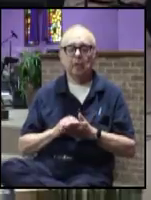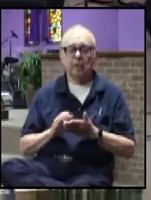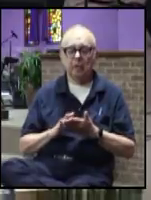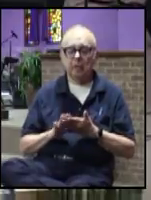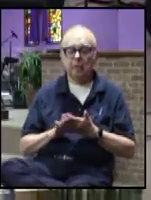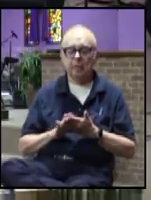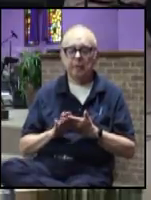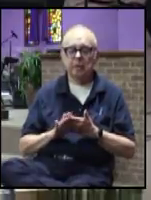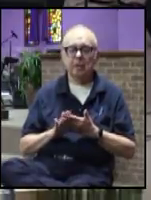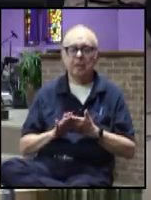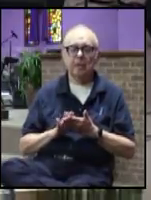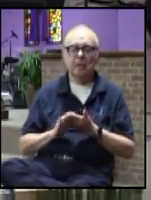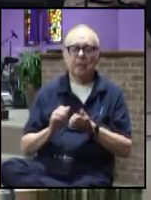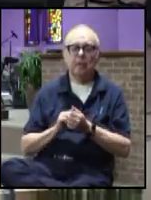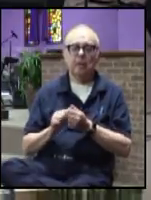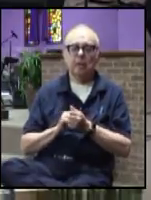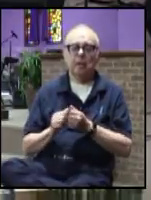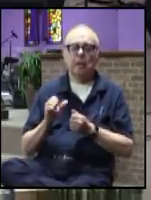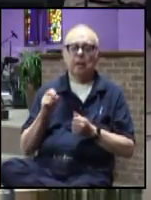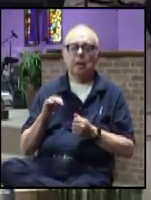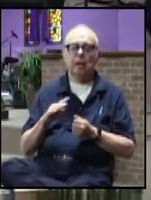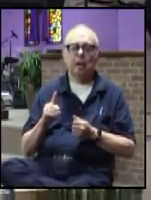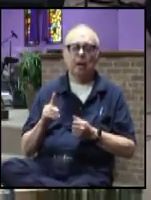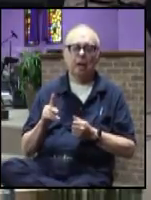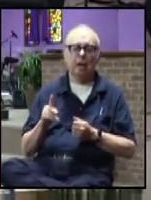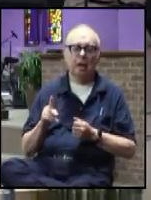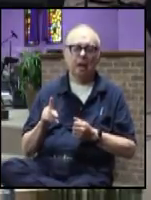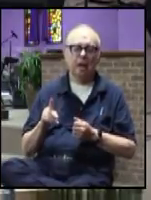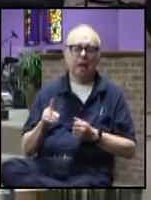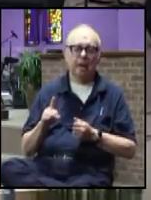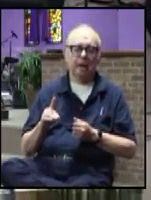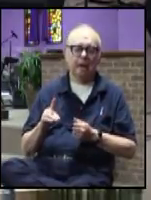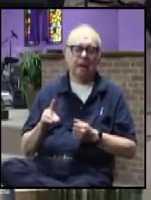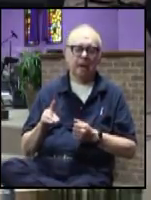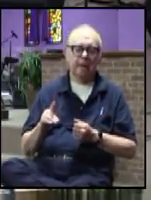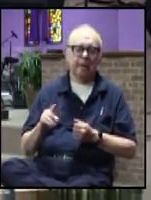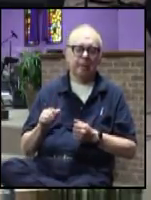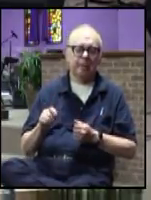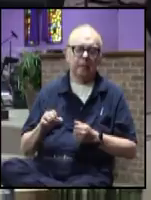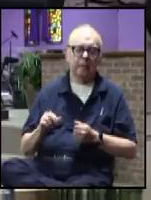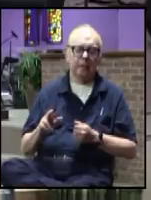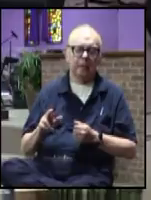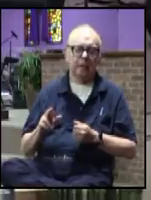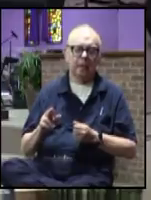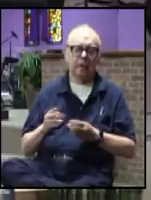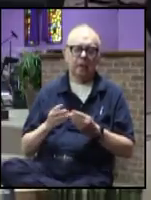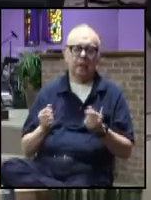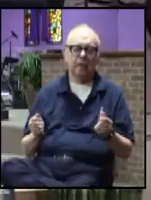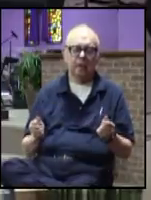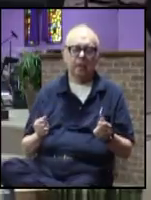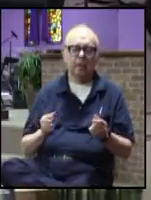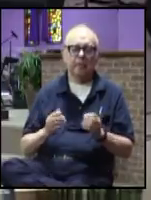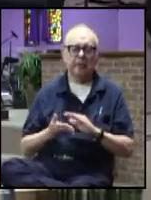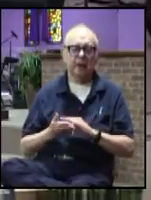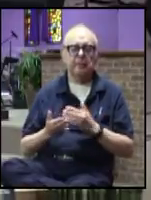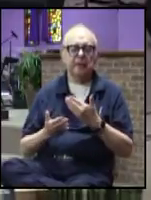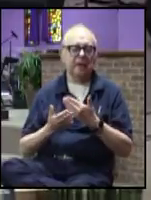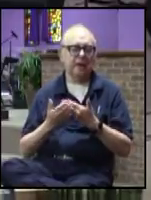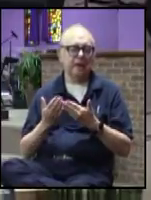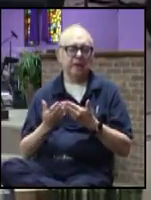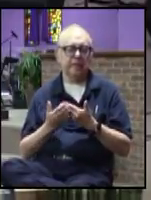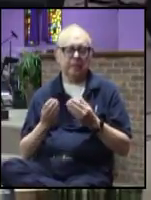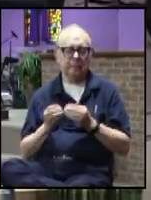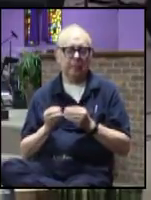that rubbing of that sandpaper helped smooth up or off so that it became a little bit